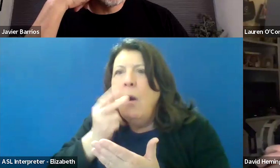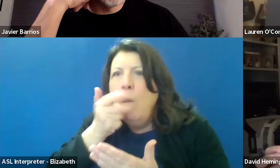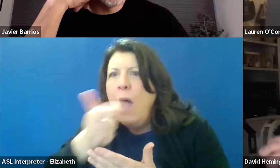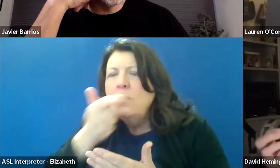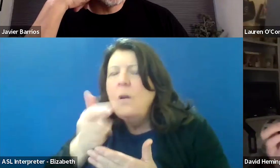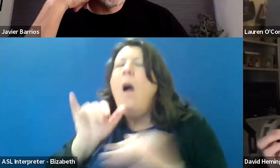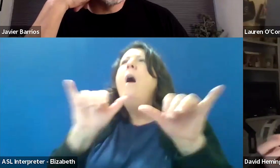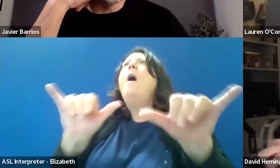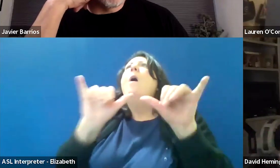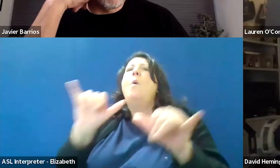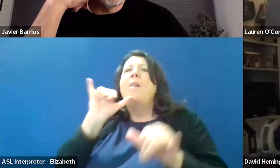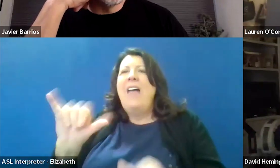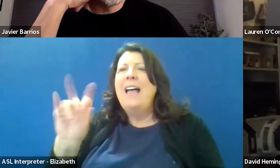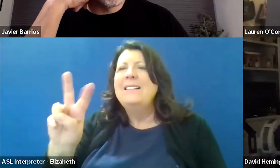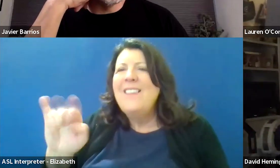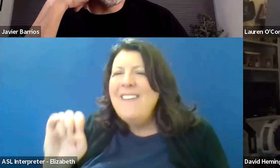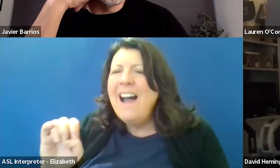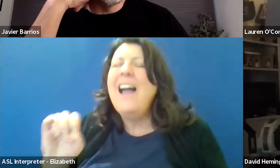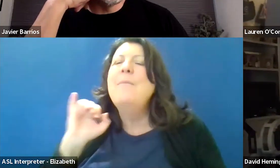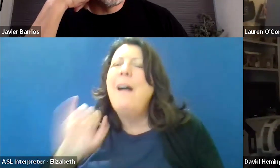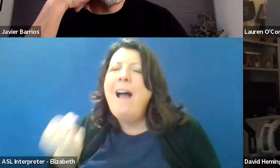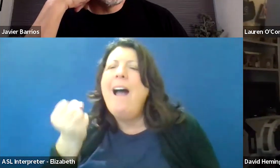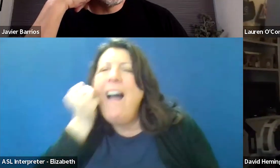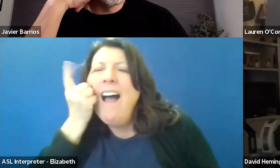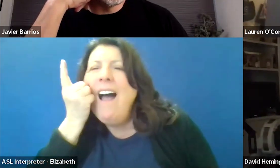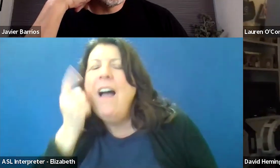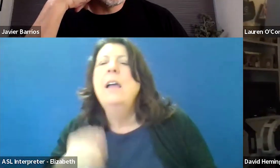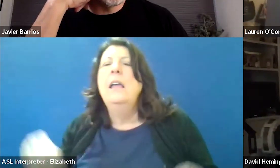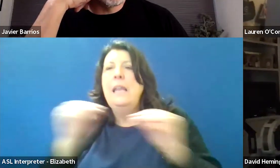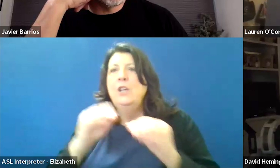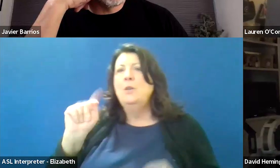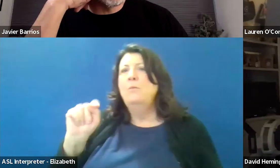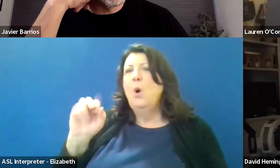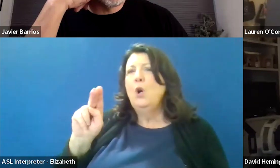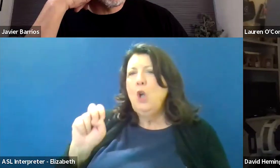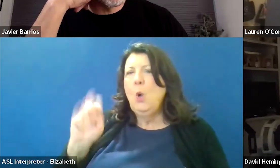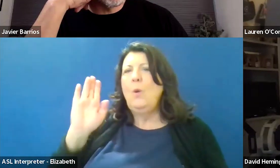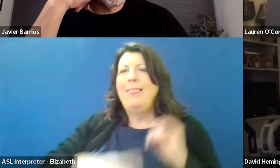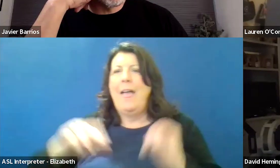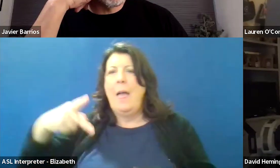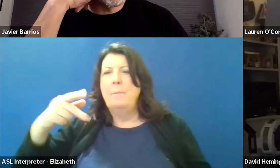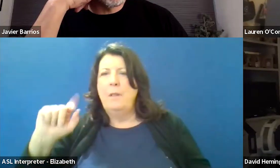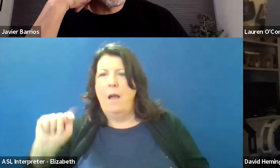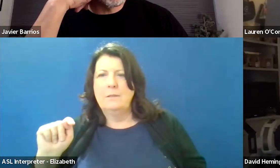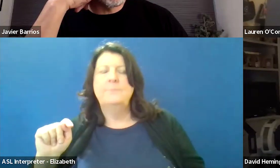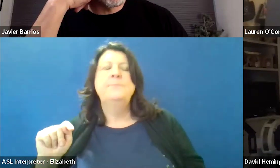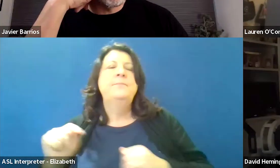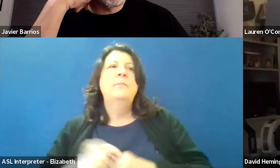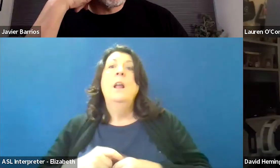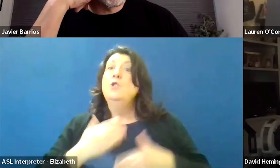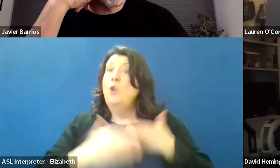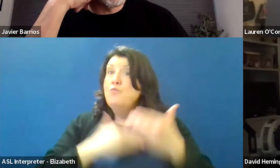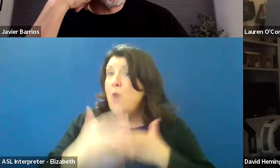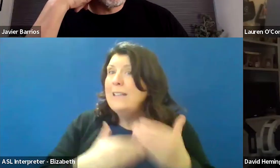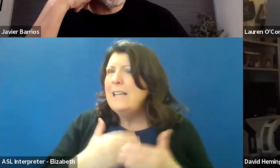a tone thing and less of a plot thing, you know. Right. Um, you know, and I think so. So what I try to do as a process wise, just be gentle with myself,